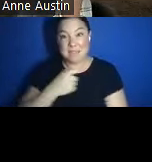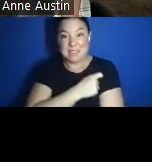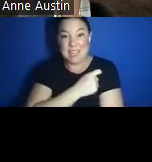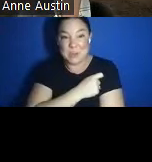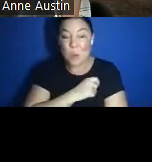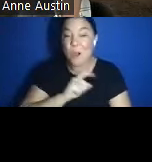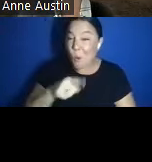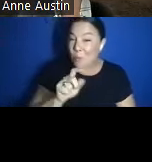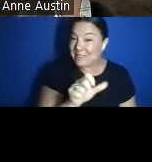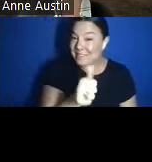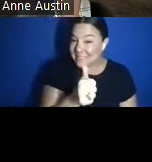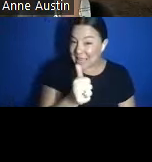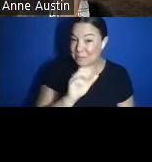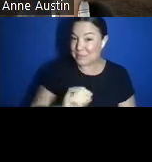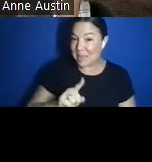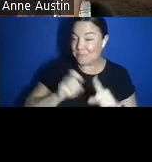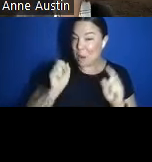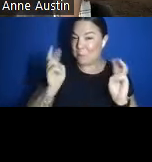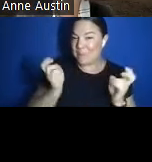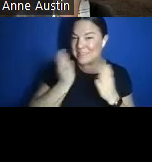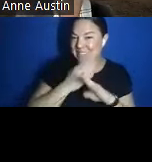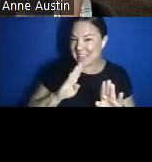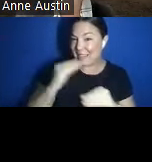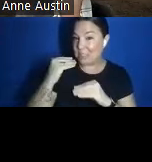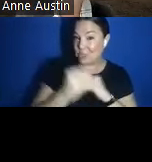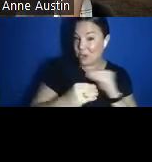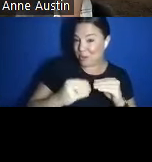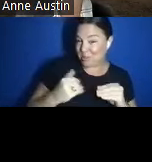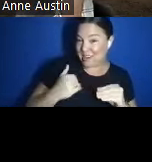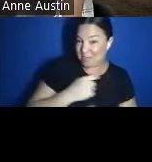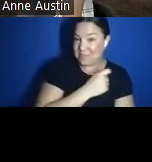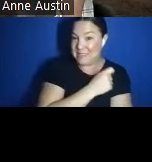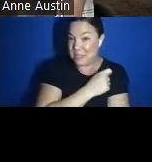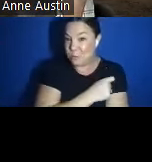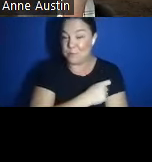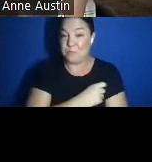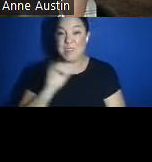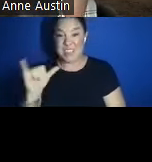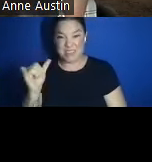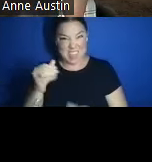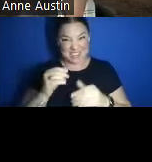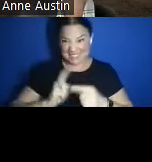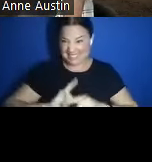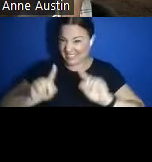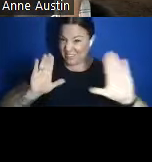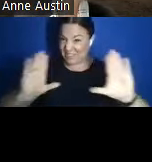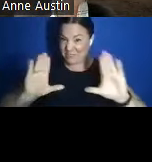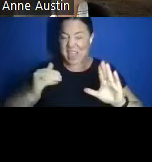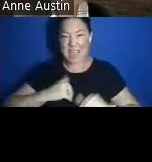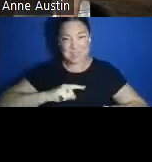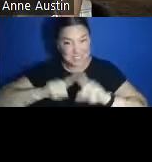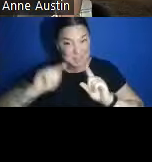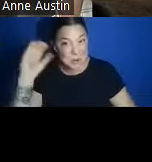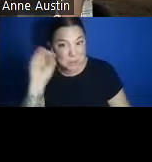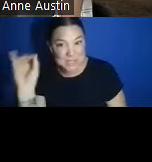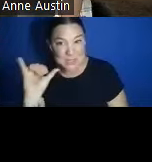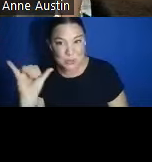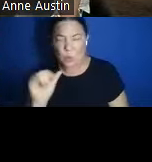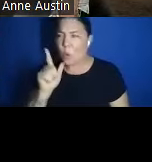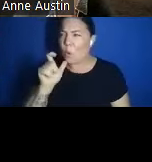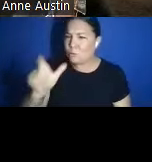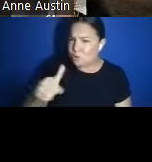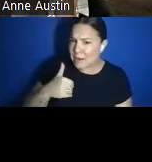did. And this generational divide carries with it a divide in opinions about who should and